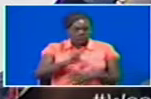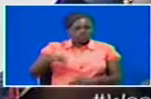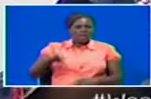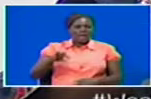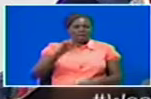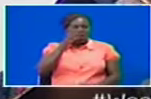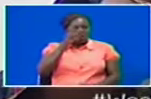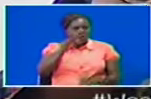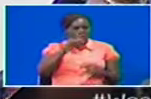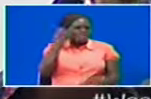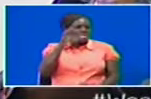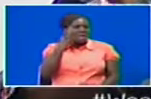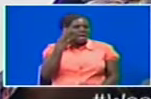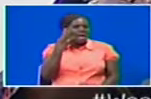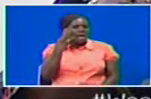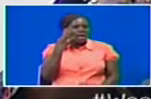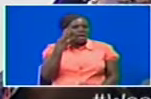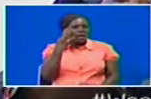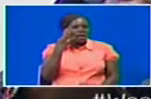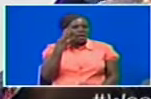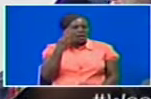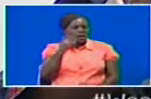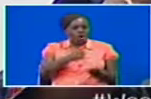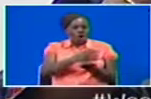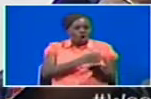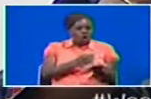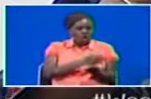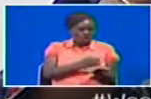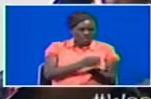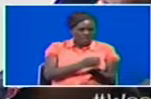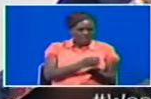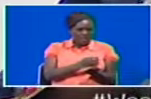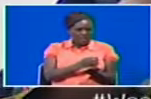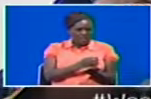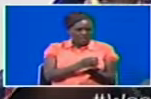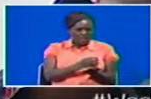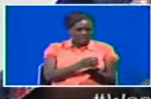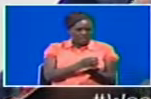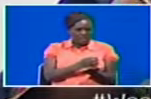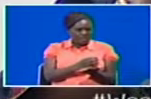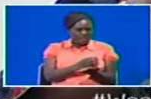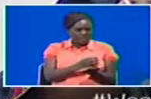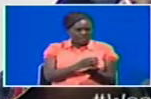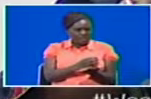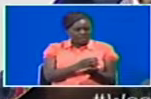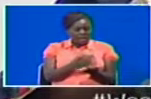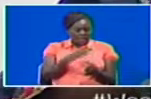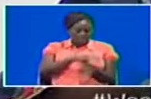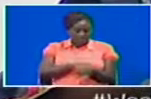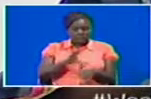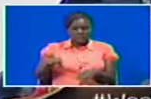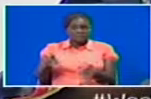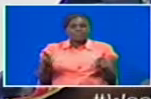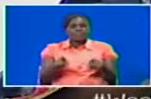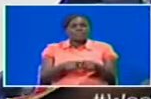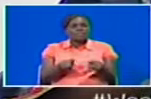Mira, for their coffee, you know, have the leakages in this market. Also,